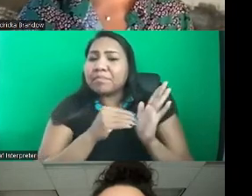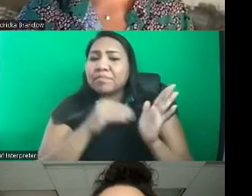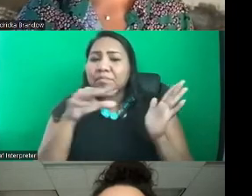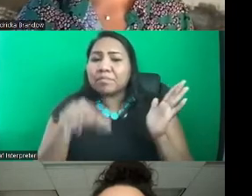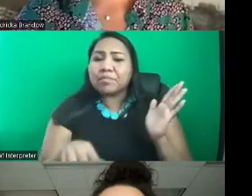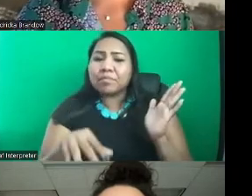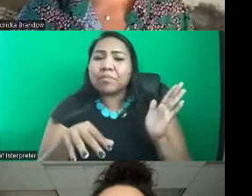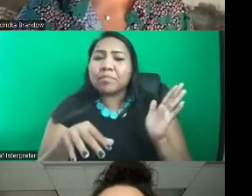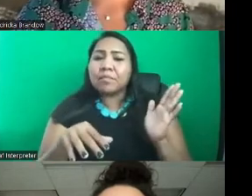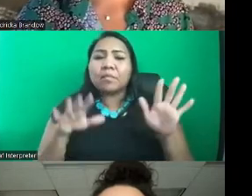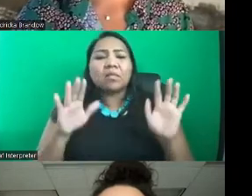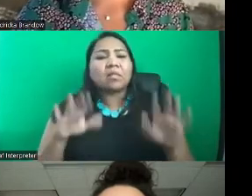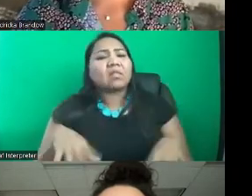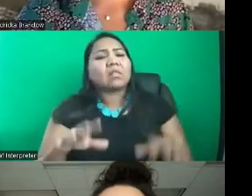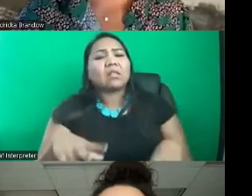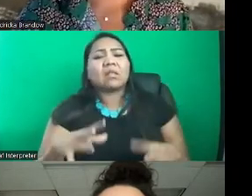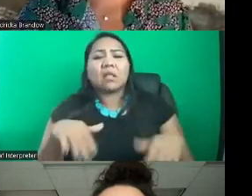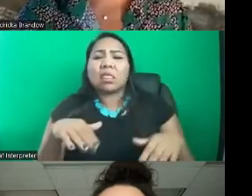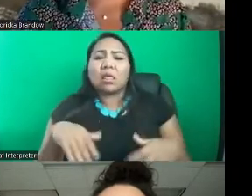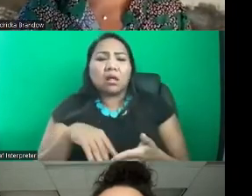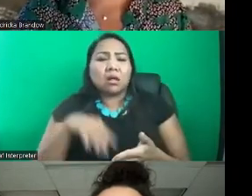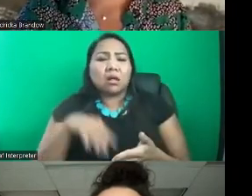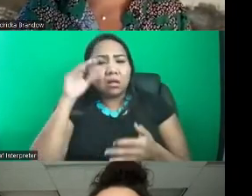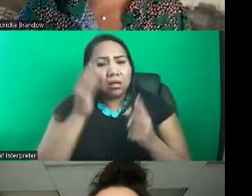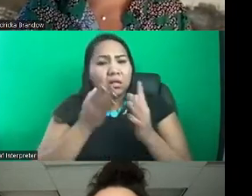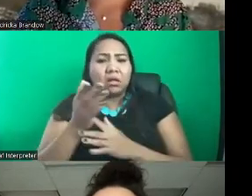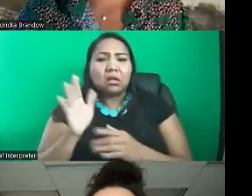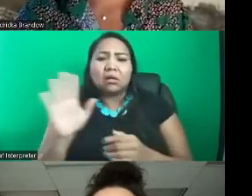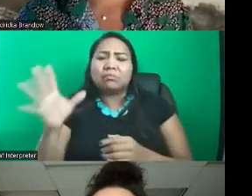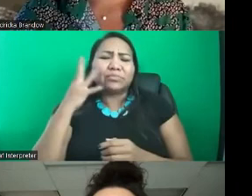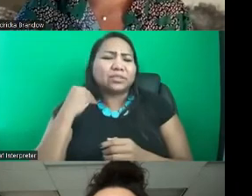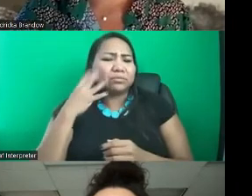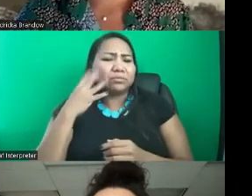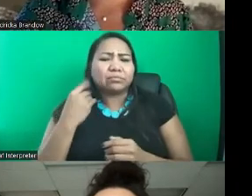their worldviews. And there might be a more